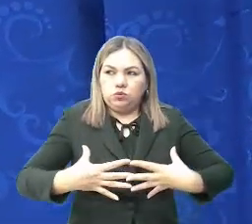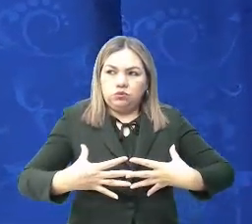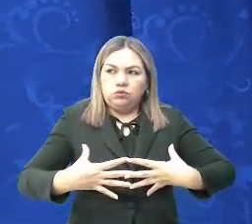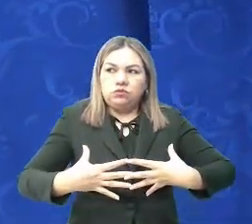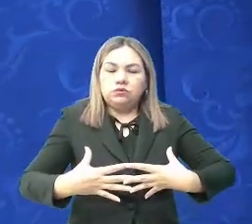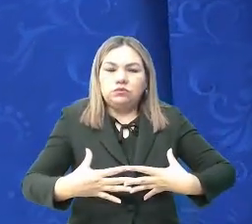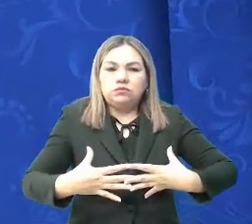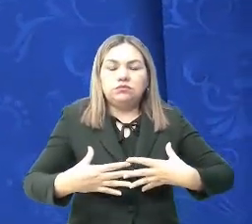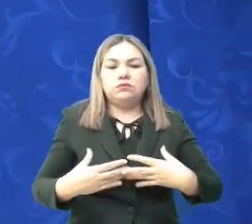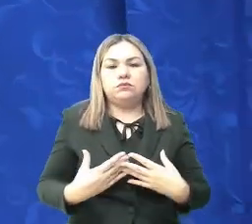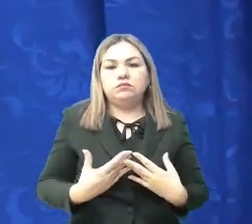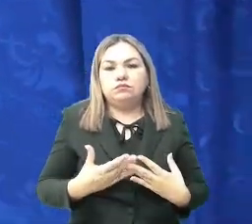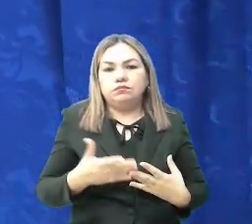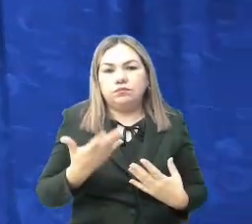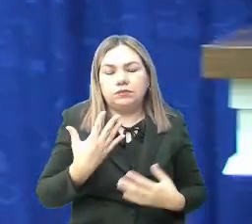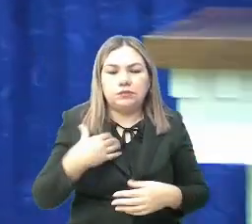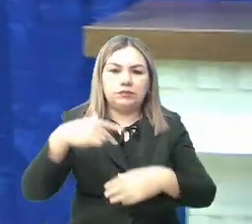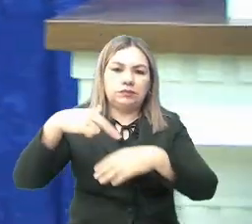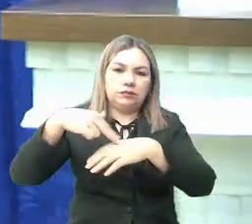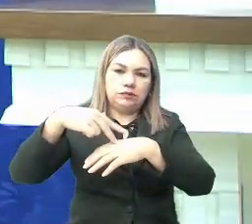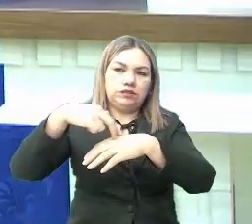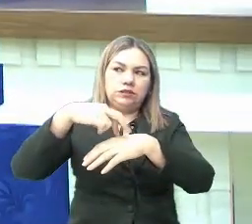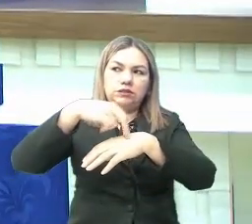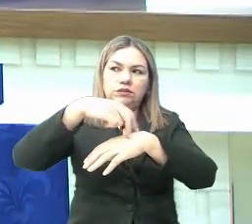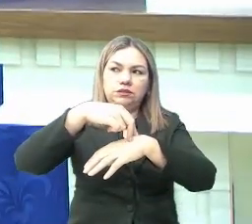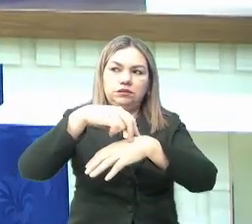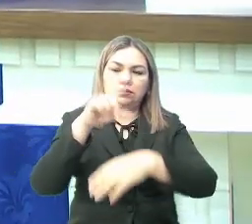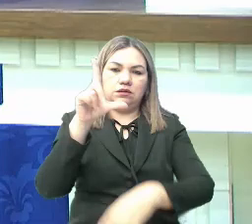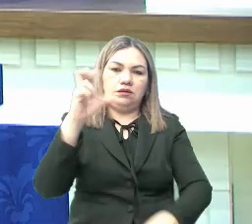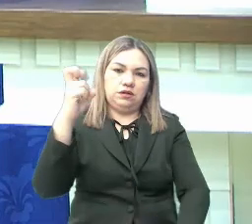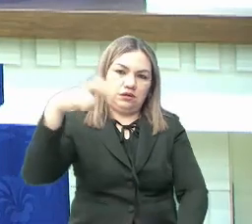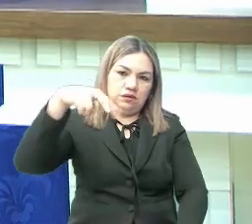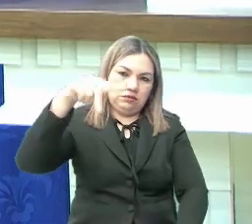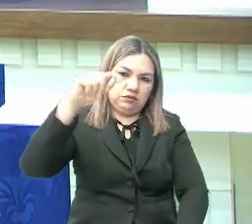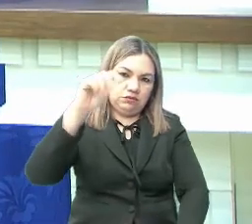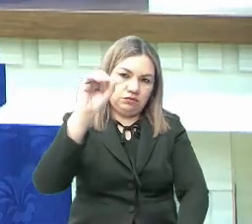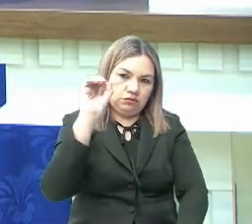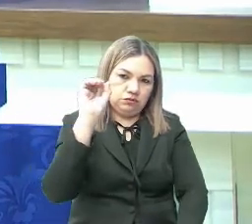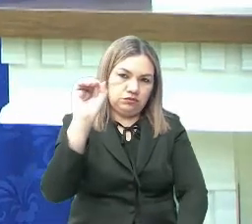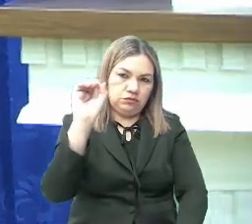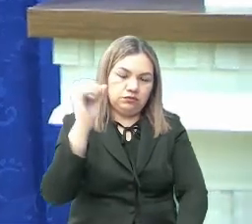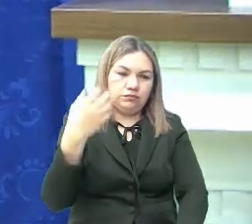The first thing that happens is that you become slow.